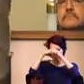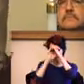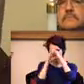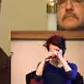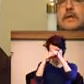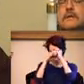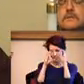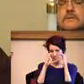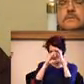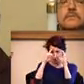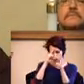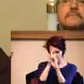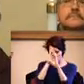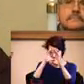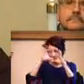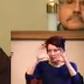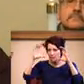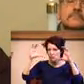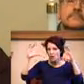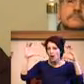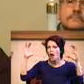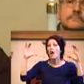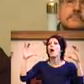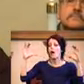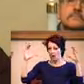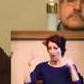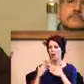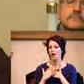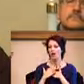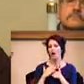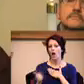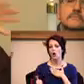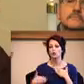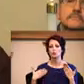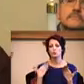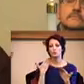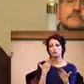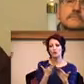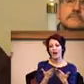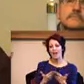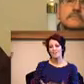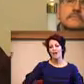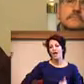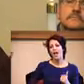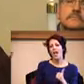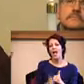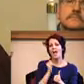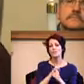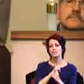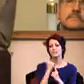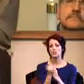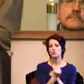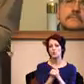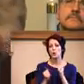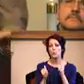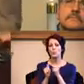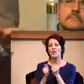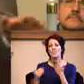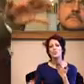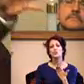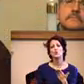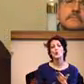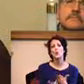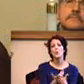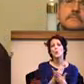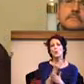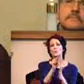Perspective and we're called to come to every situation in newness and in New Life and many of you know